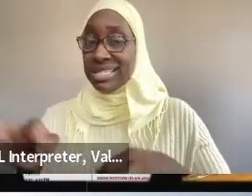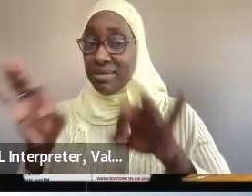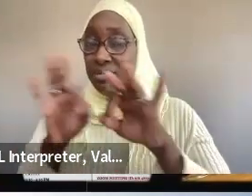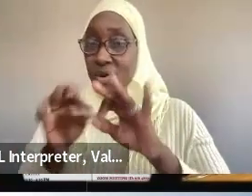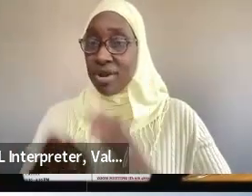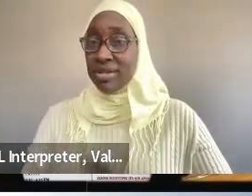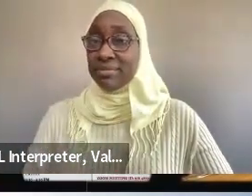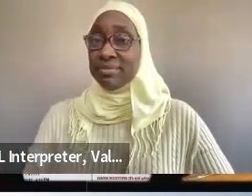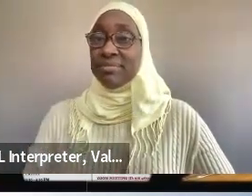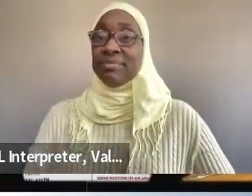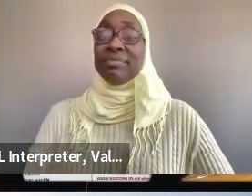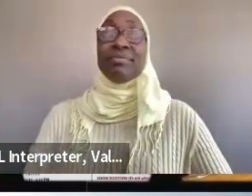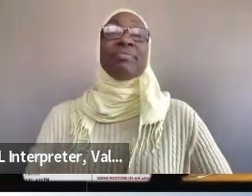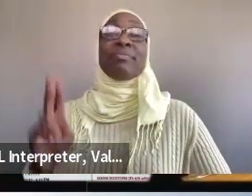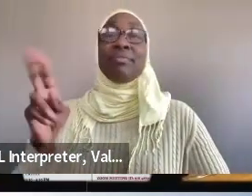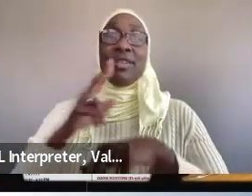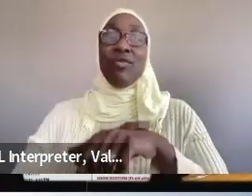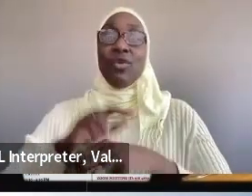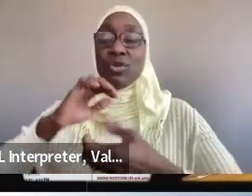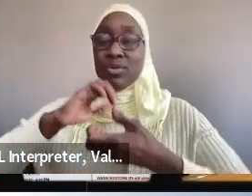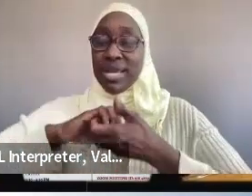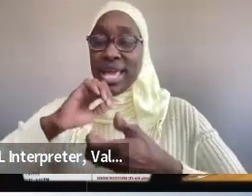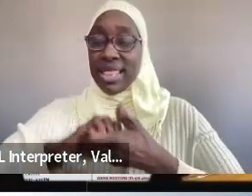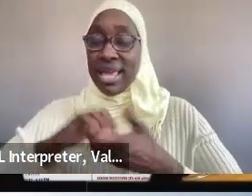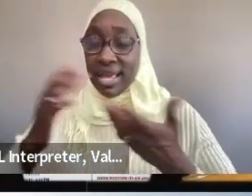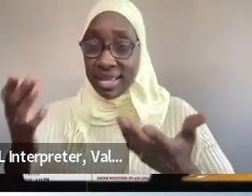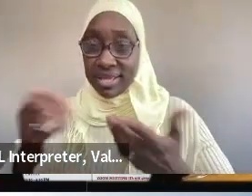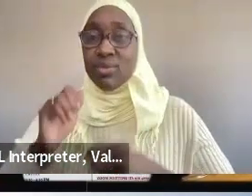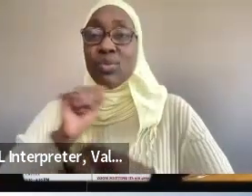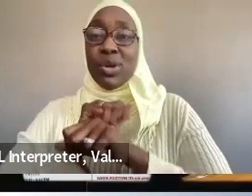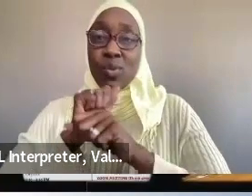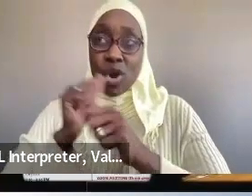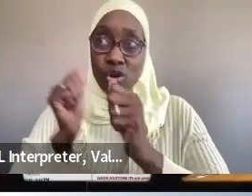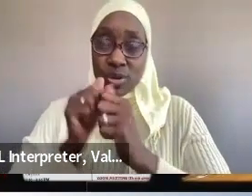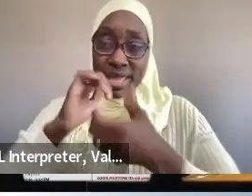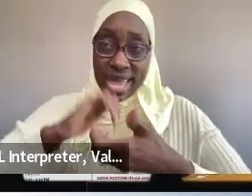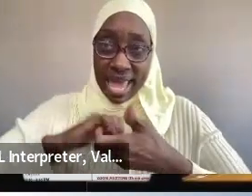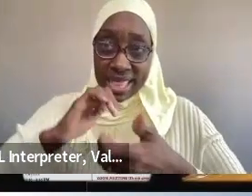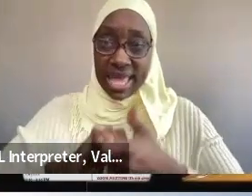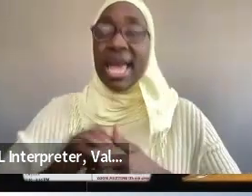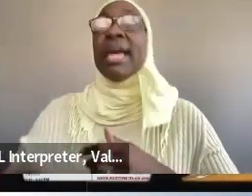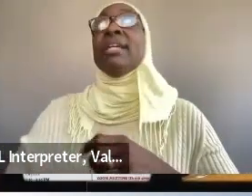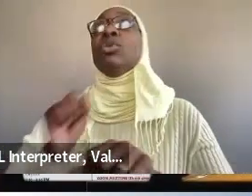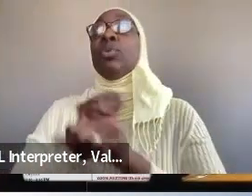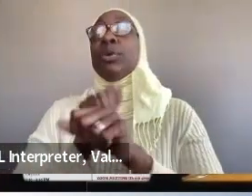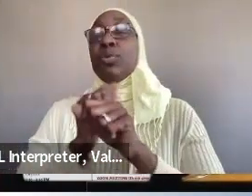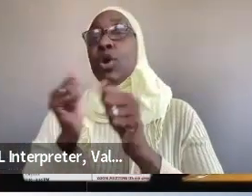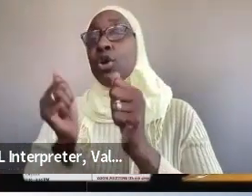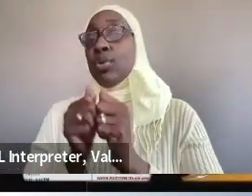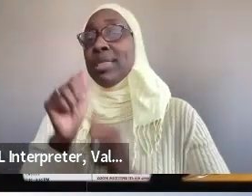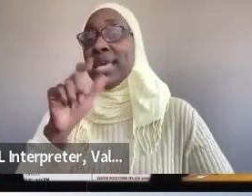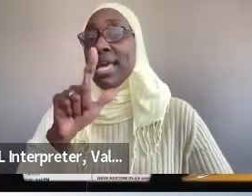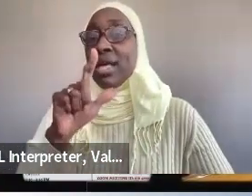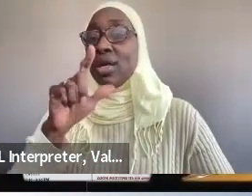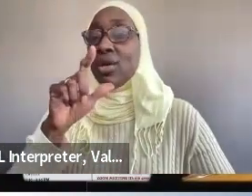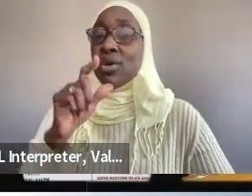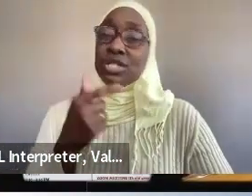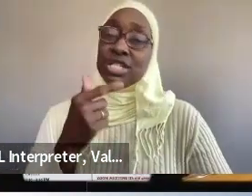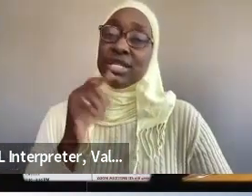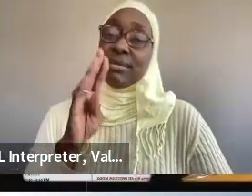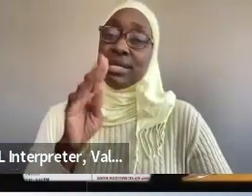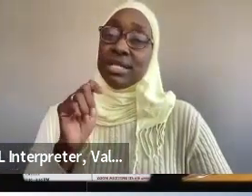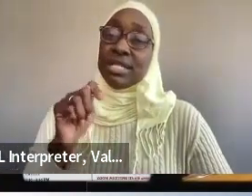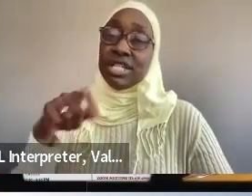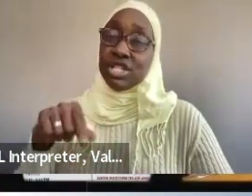allied. We've also done work with the LGBTQ+ Resource Center. They do events once a month